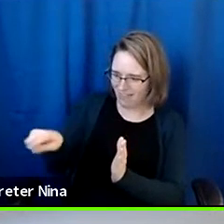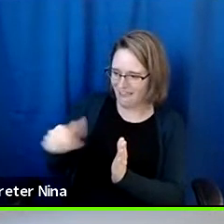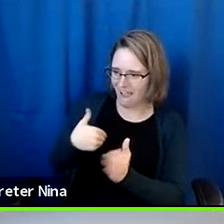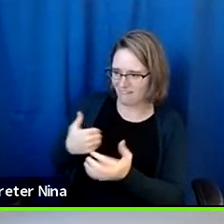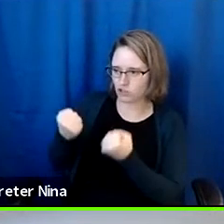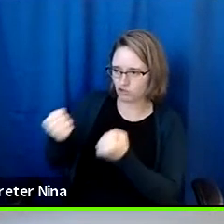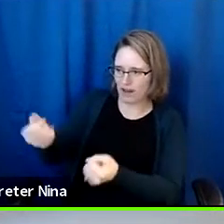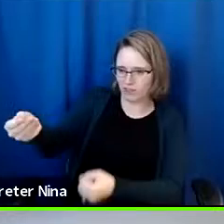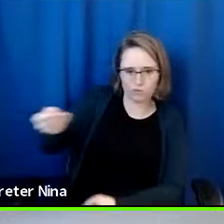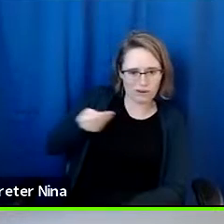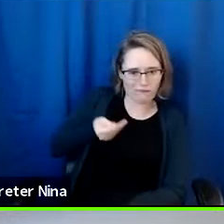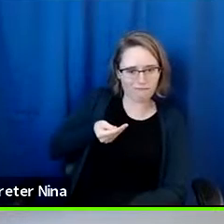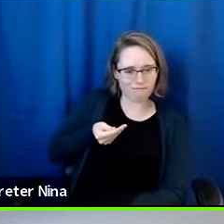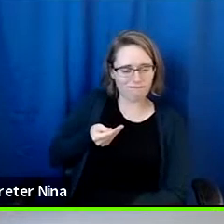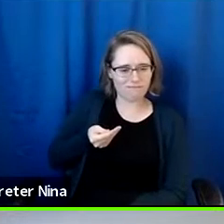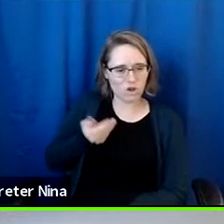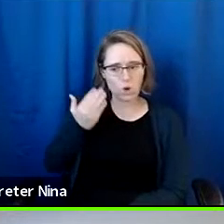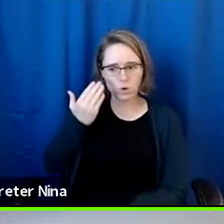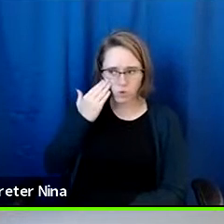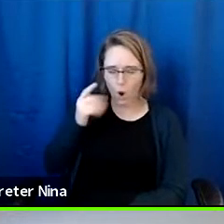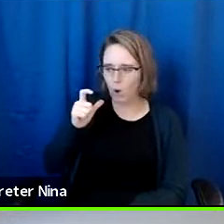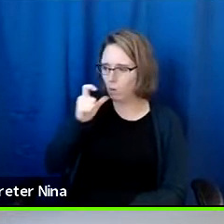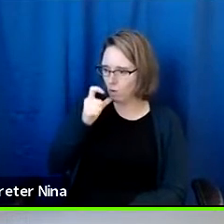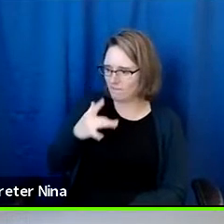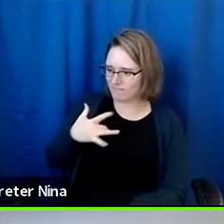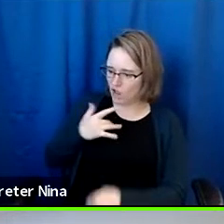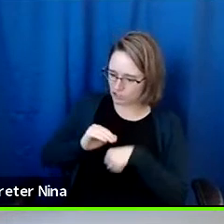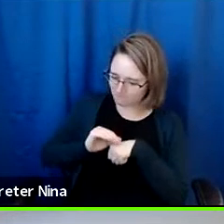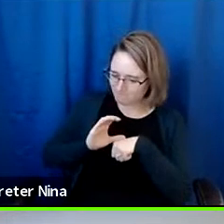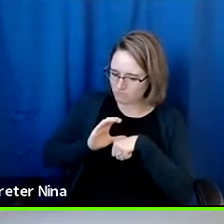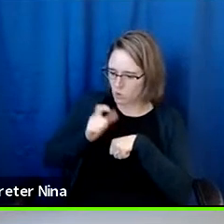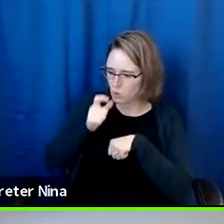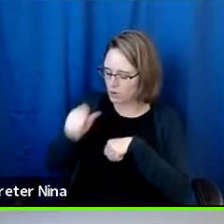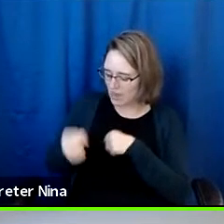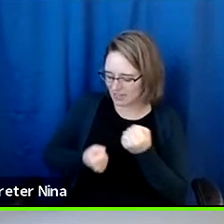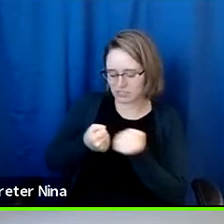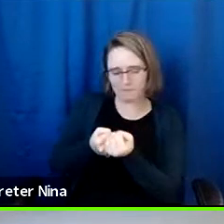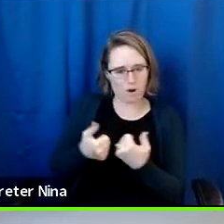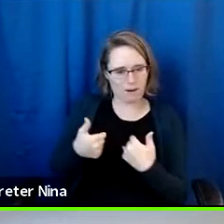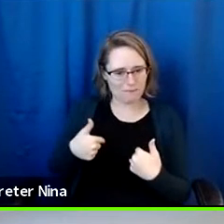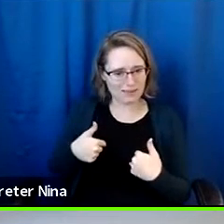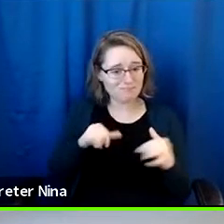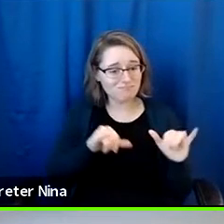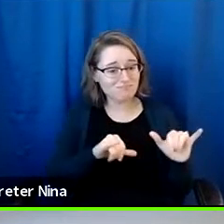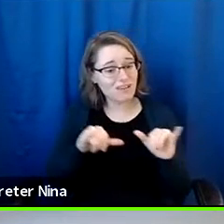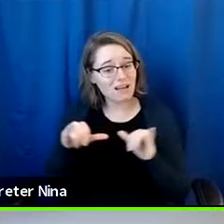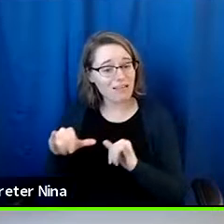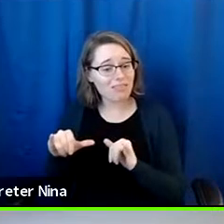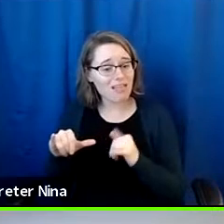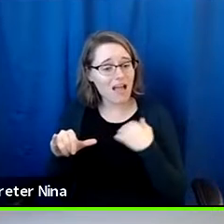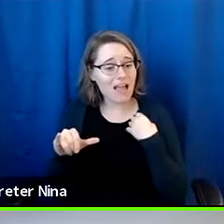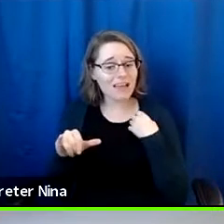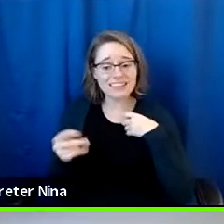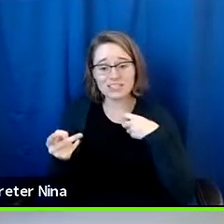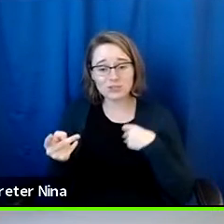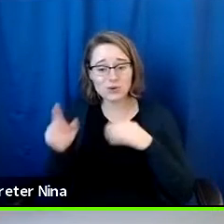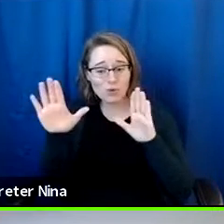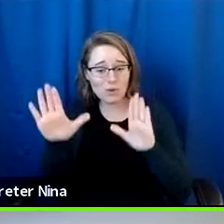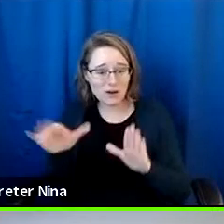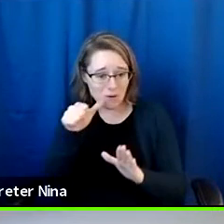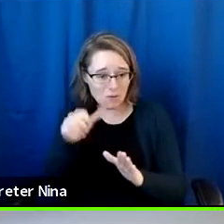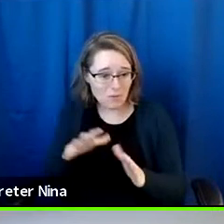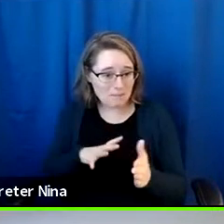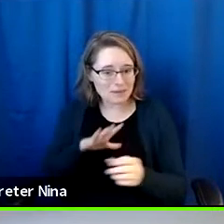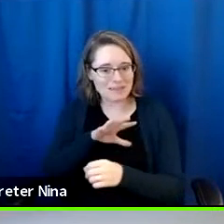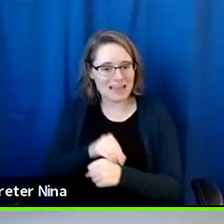and know who fills your cup and who's able to support you. Like these two wonderful women that I'm in